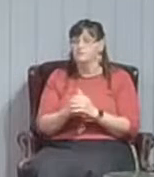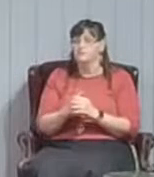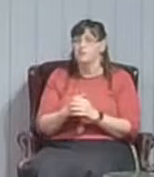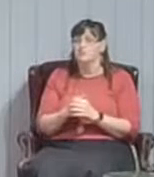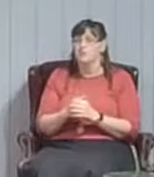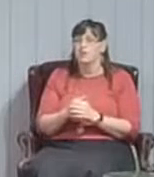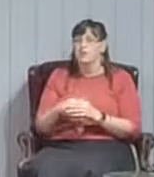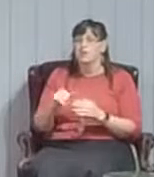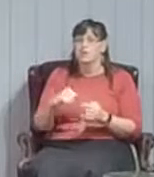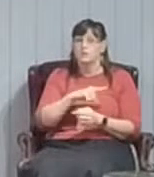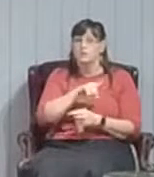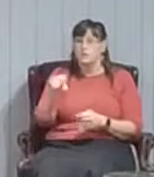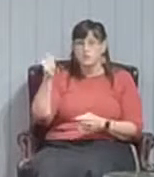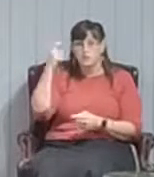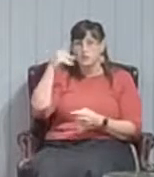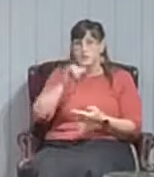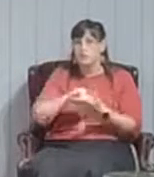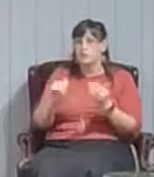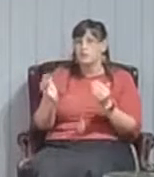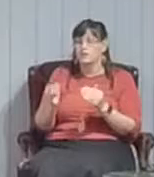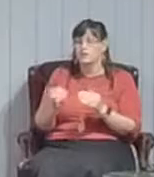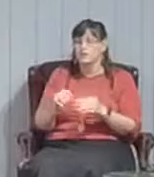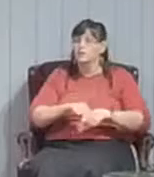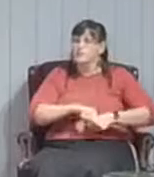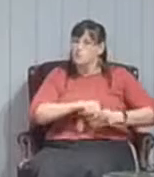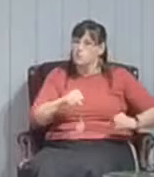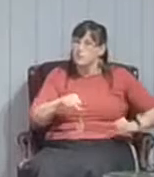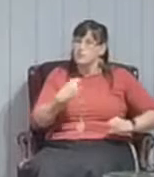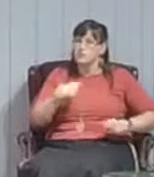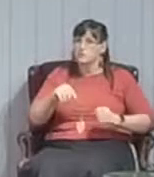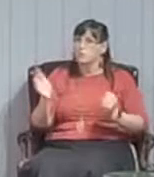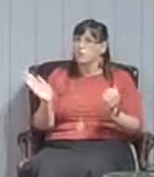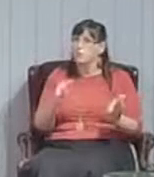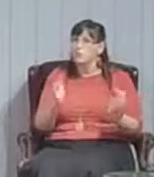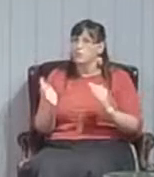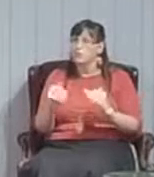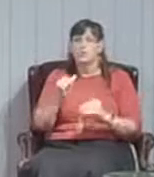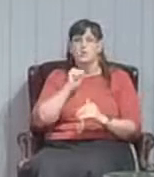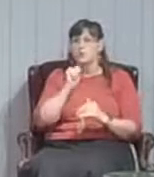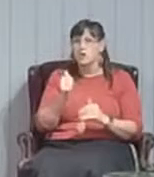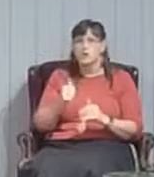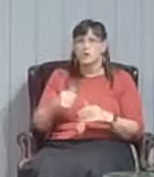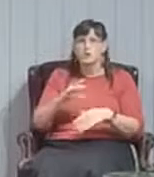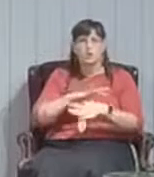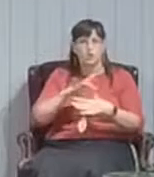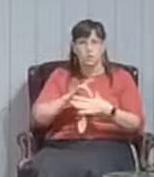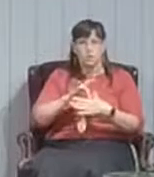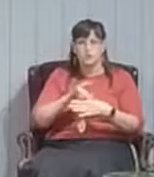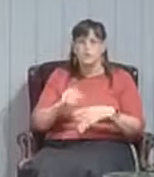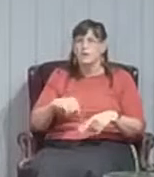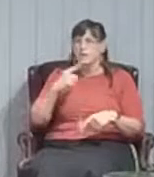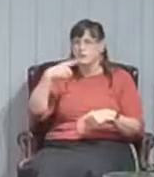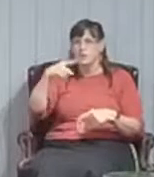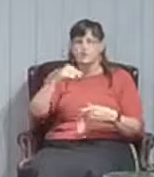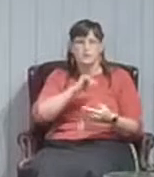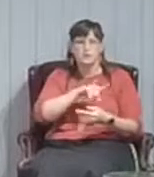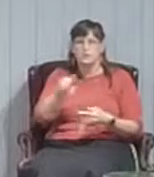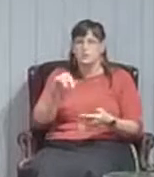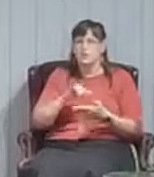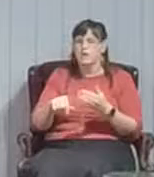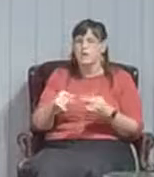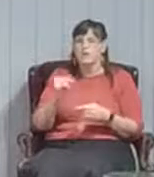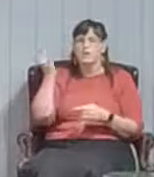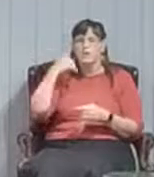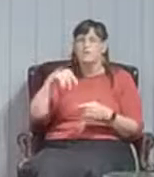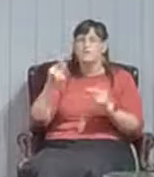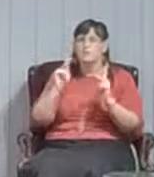understand that the weapons of our warfare are not carnal. I'm not telling you that because when someone